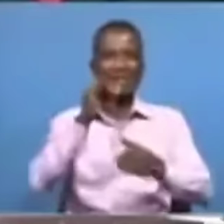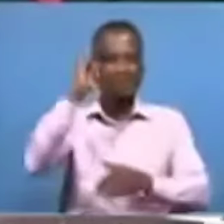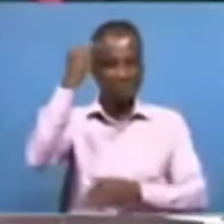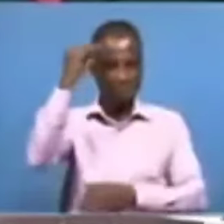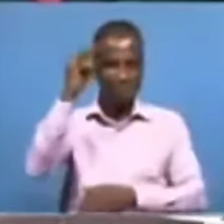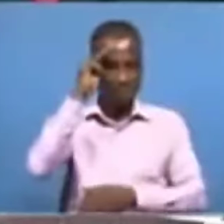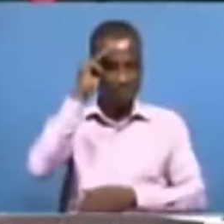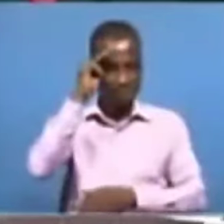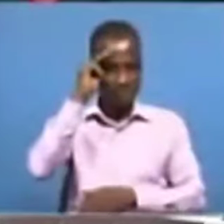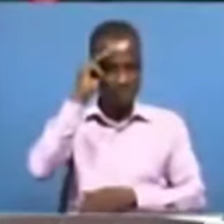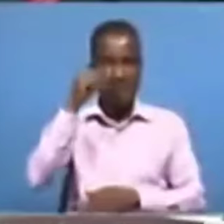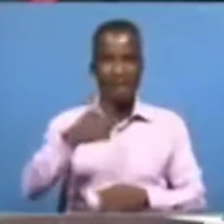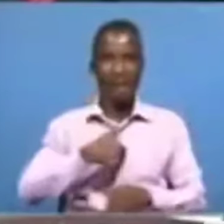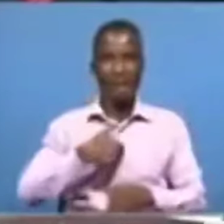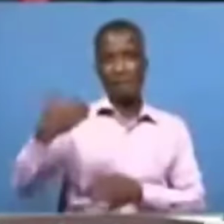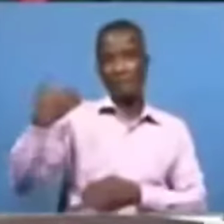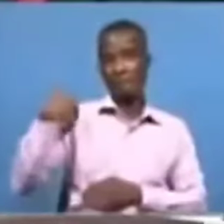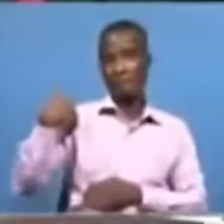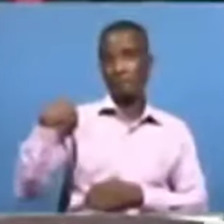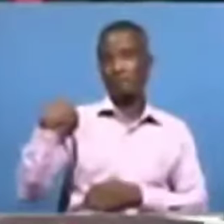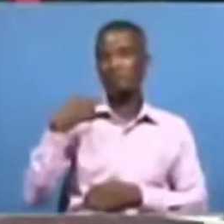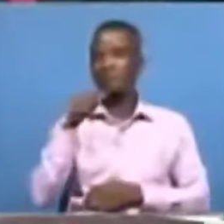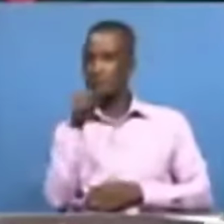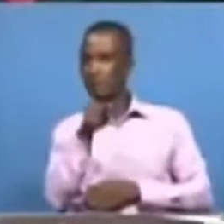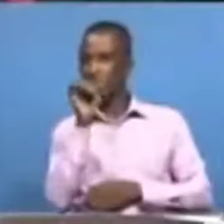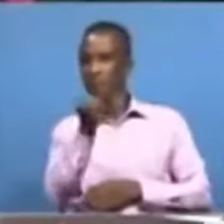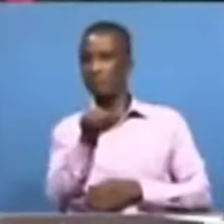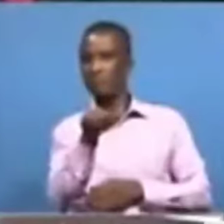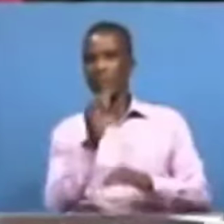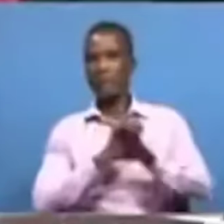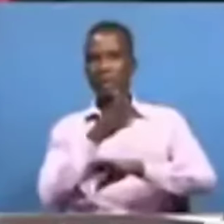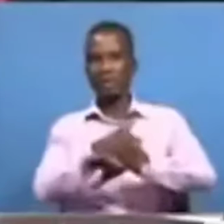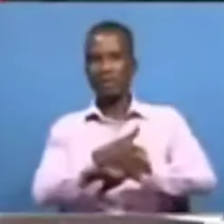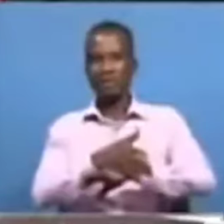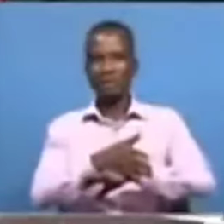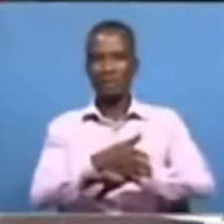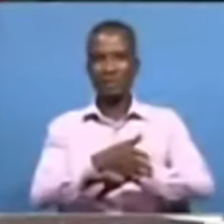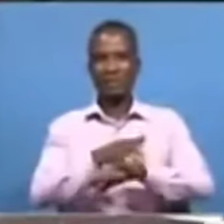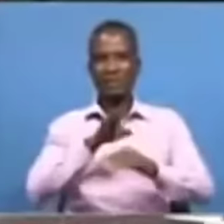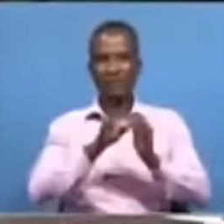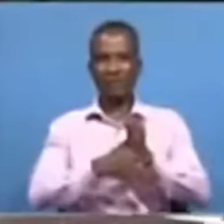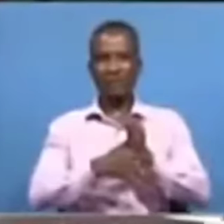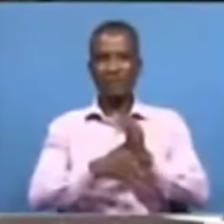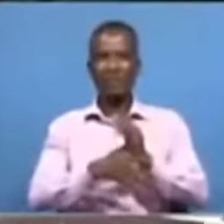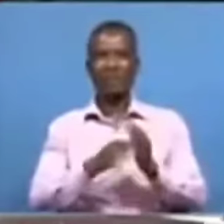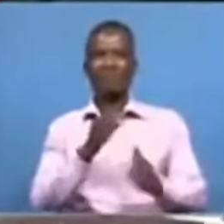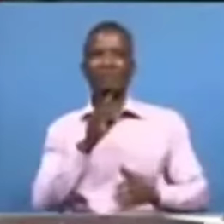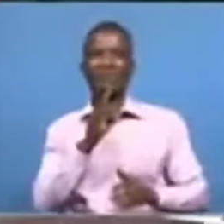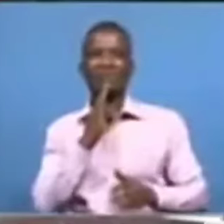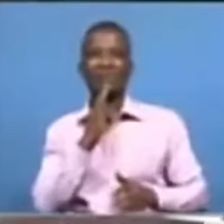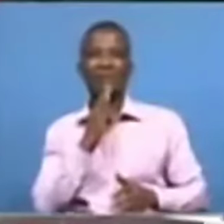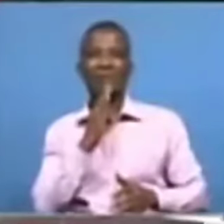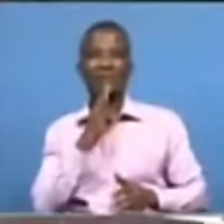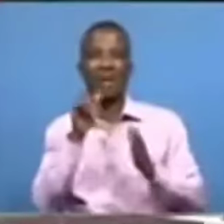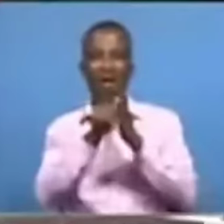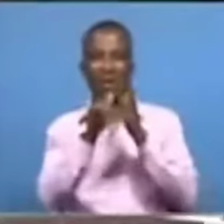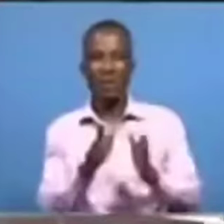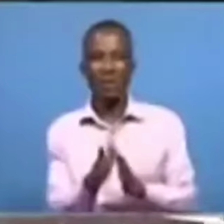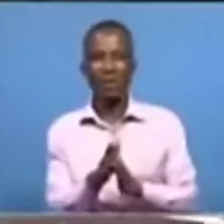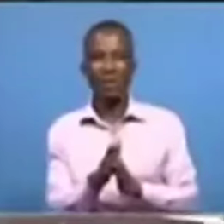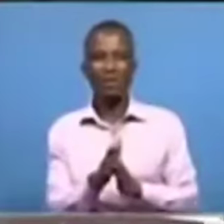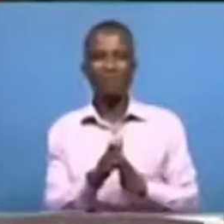petitioner. My attention was drawn to this fact immediately after the press briefing by Frank Davis, Esquire, to whom I